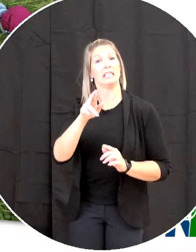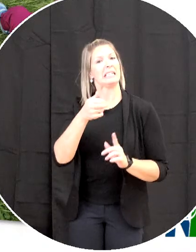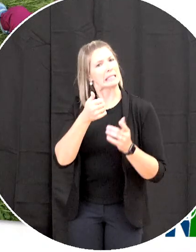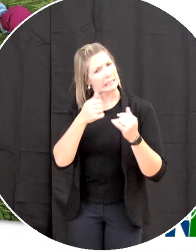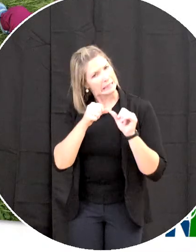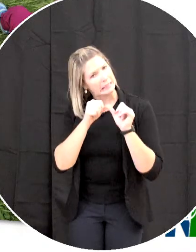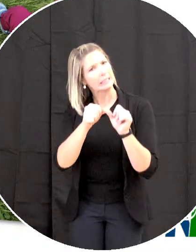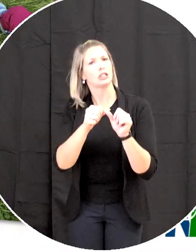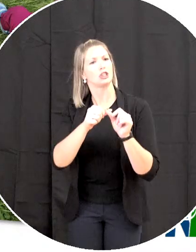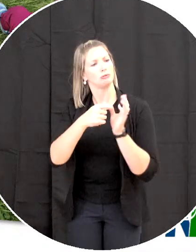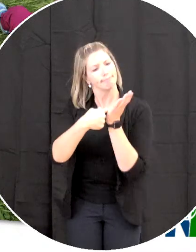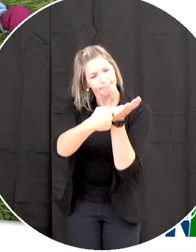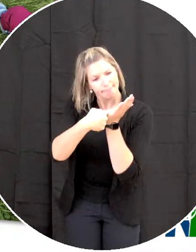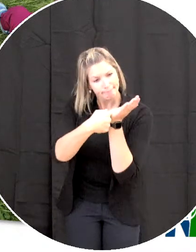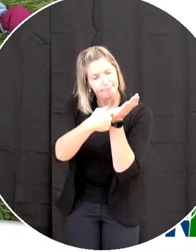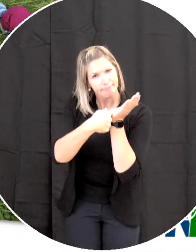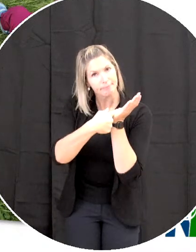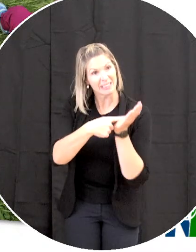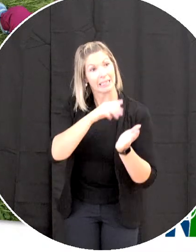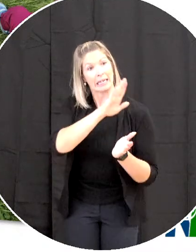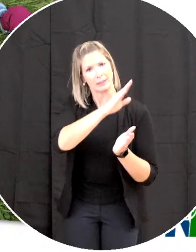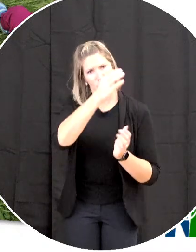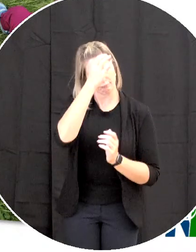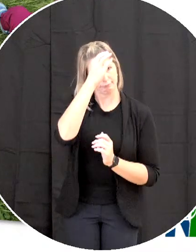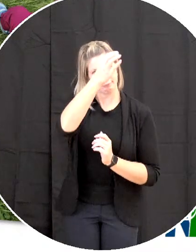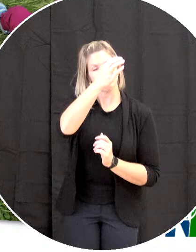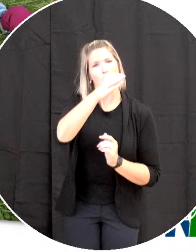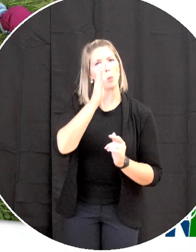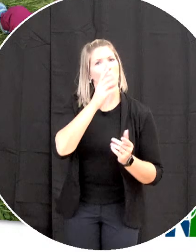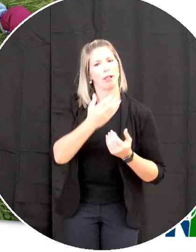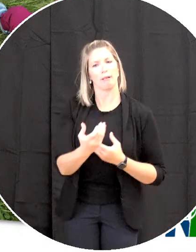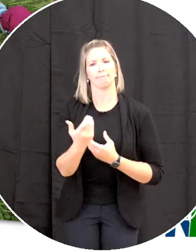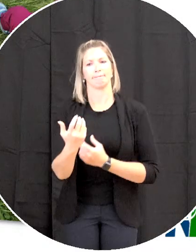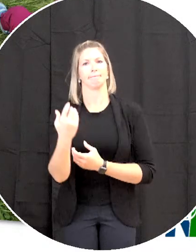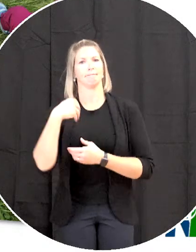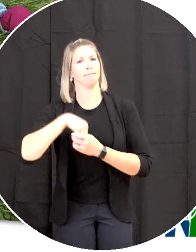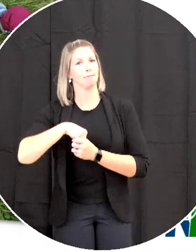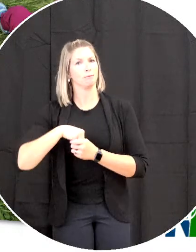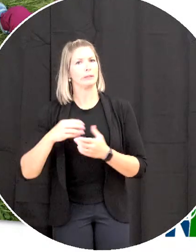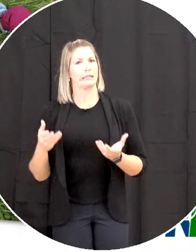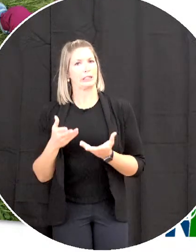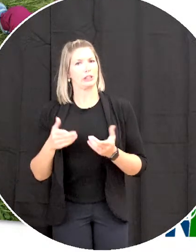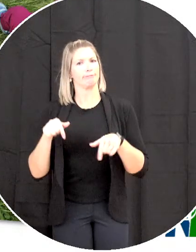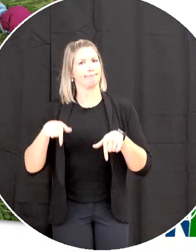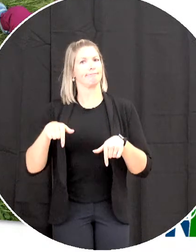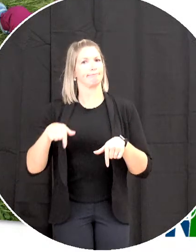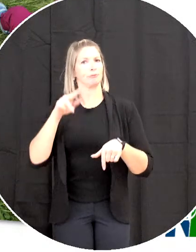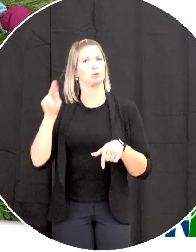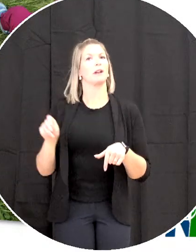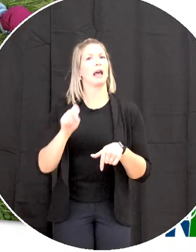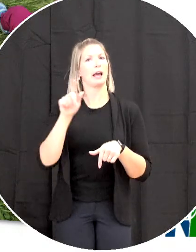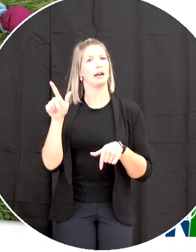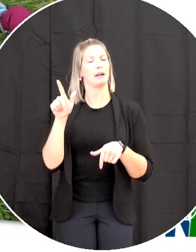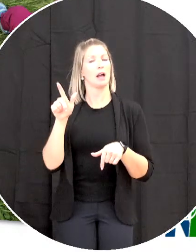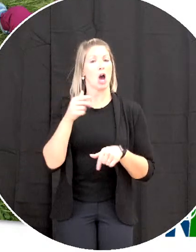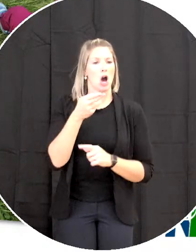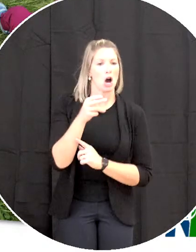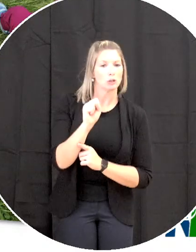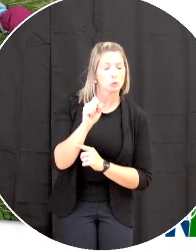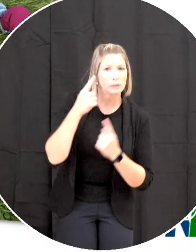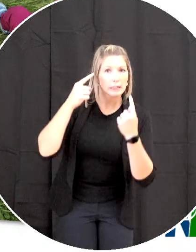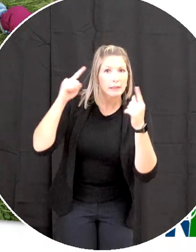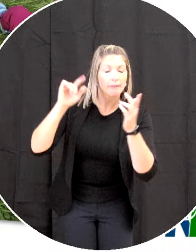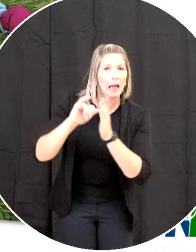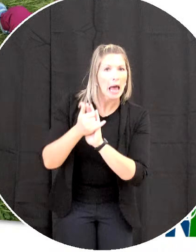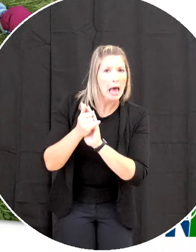teachers. And it includes the learning domains of literacy, numeracy, and high school success, as well as the development of 6